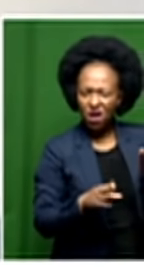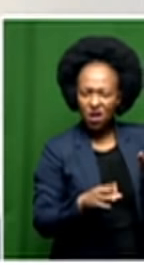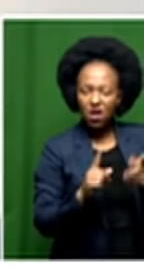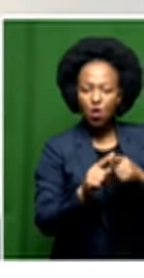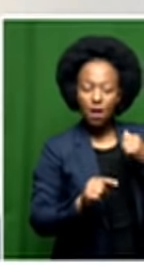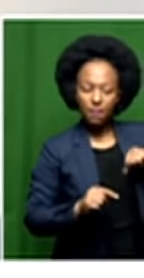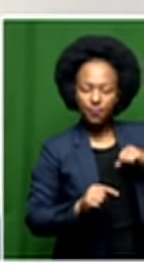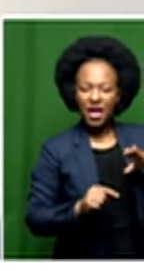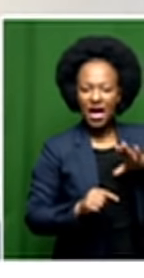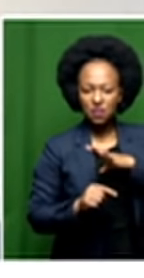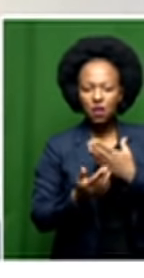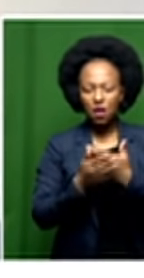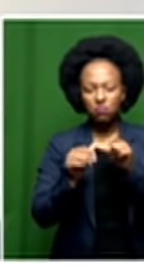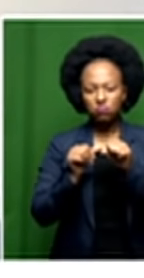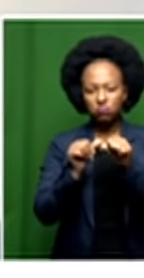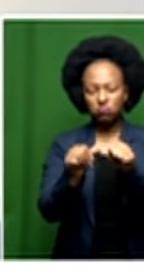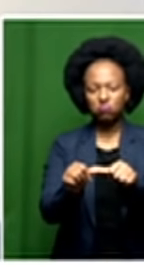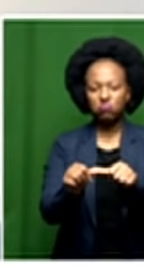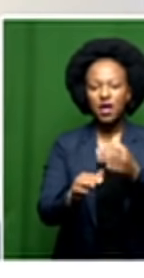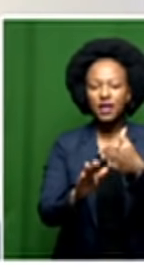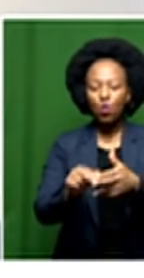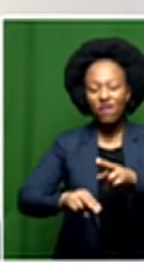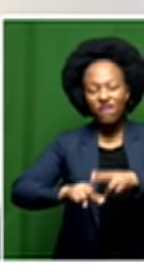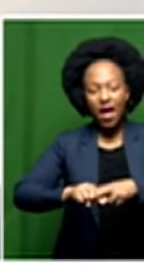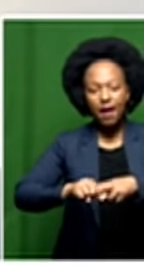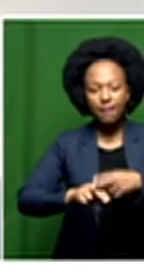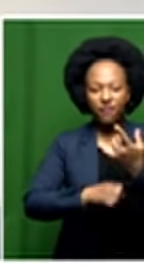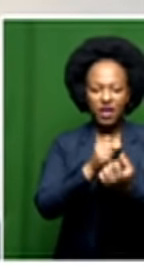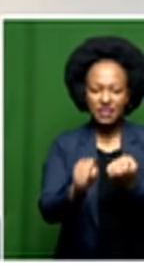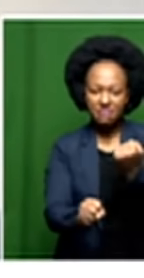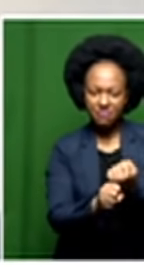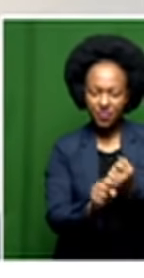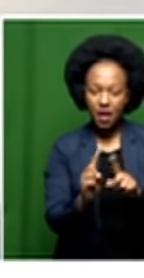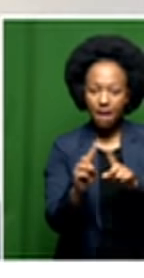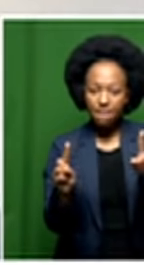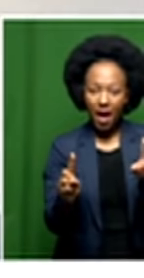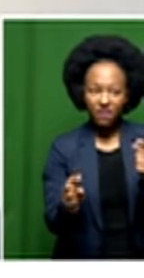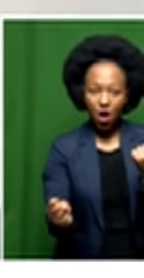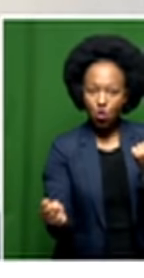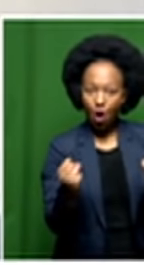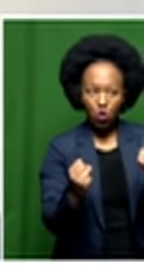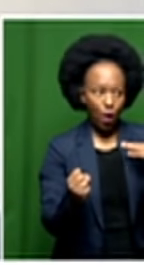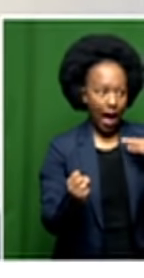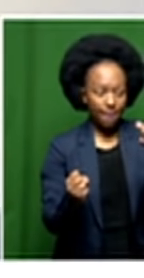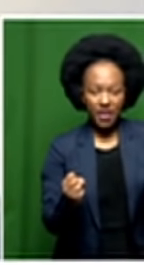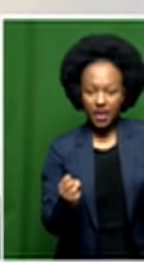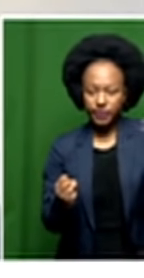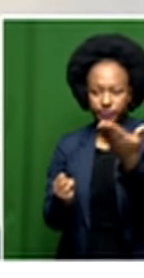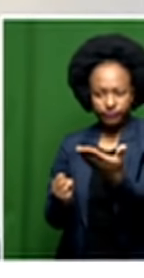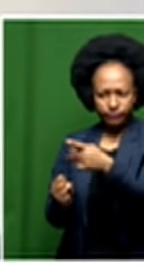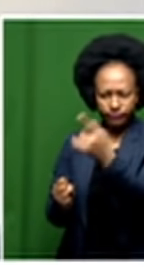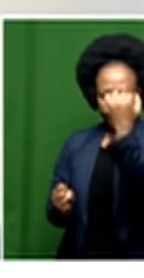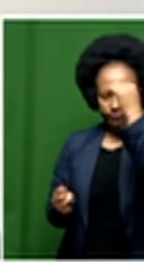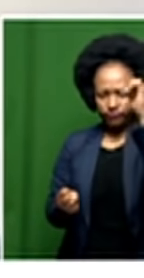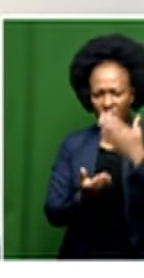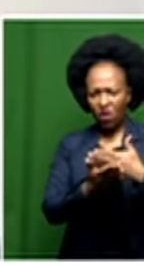municipal councils will remain in office until February next year. If the court dismissed the entire application and simply decided